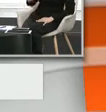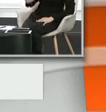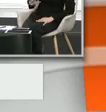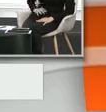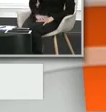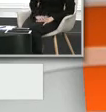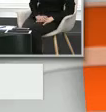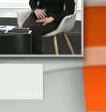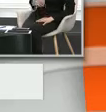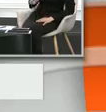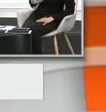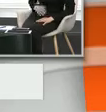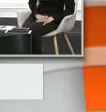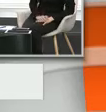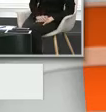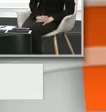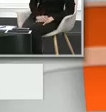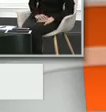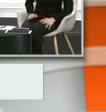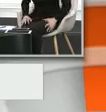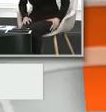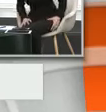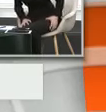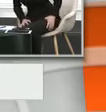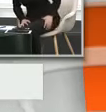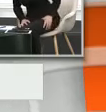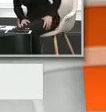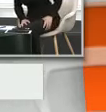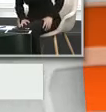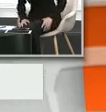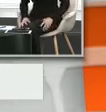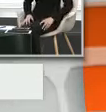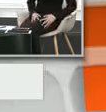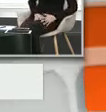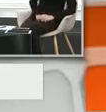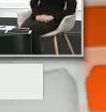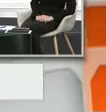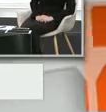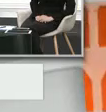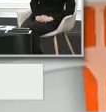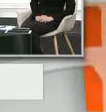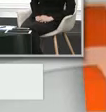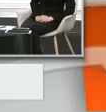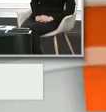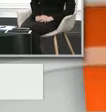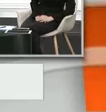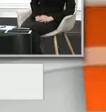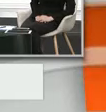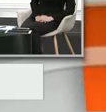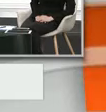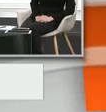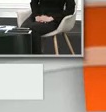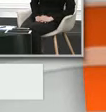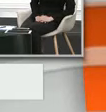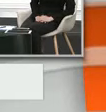decision, what position, and what ministry. So the next 1 week will be dominated by reports